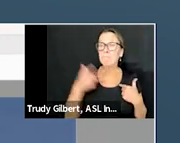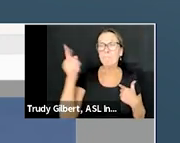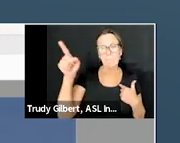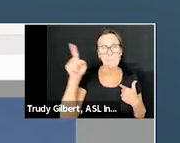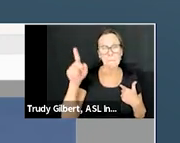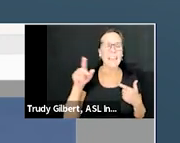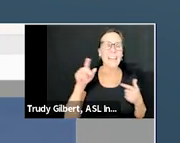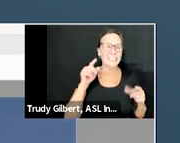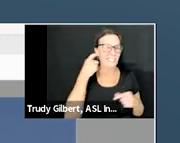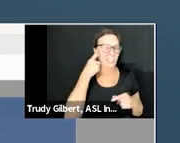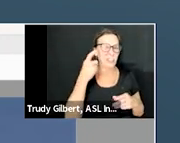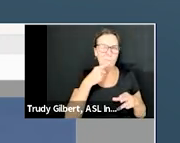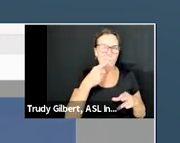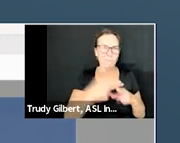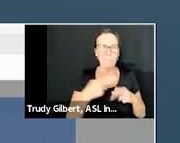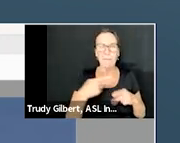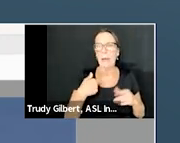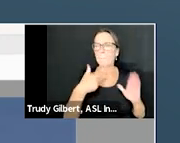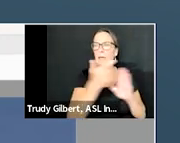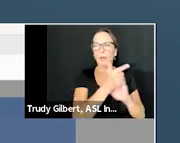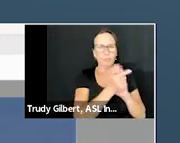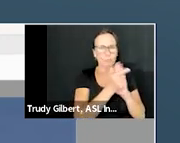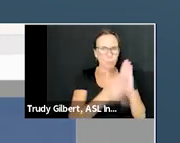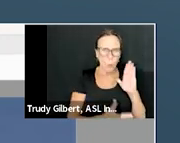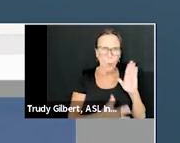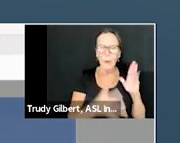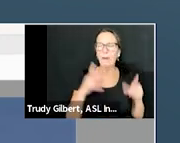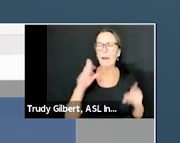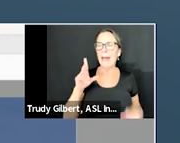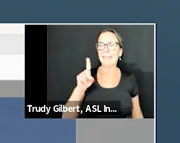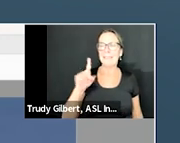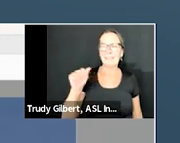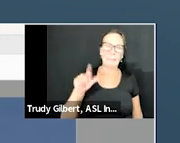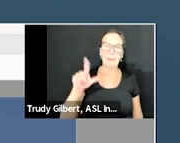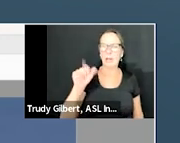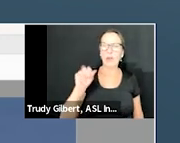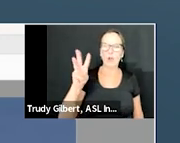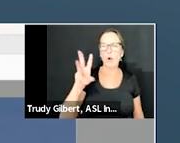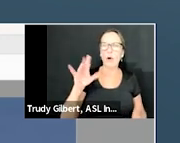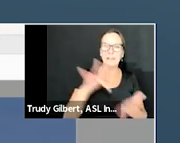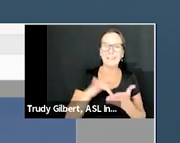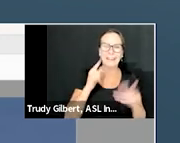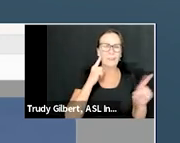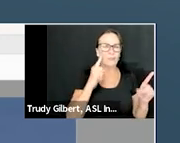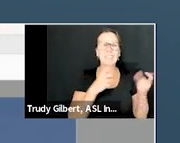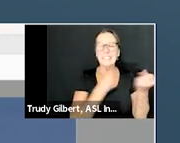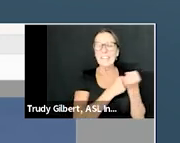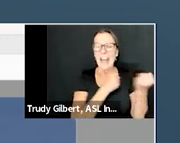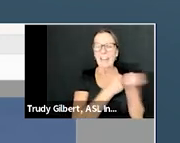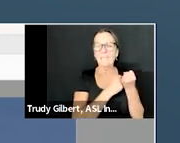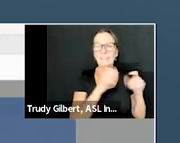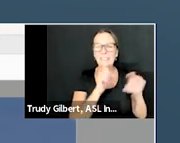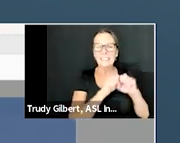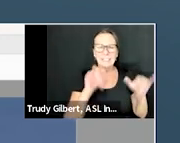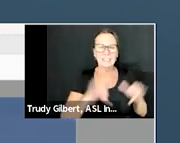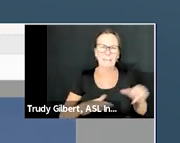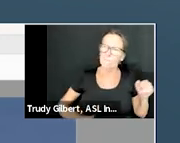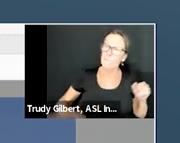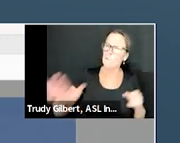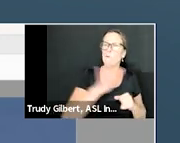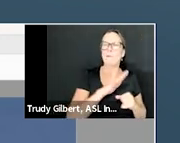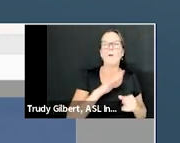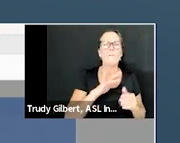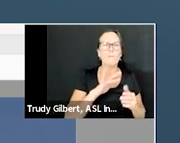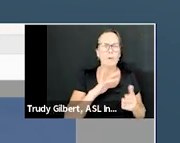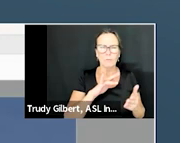Disability Law Center. We're the protection and advocacy system for the entire state of Massachusetts. Our main office